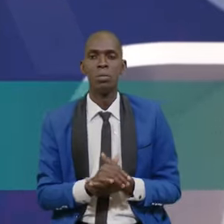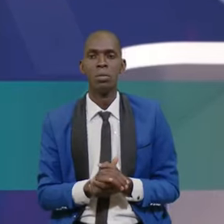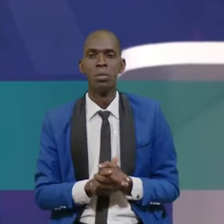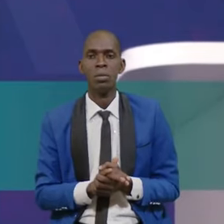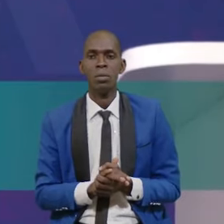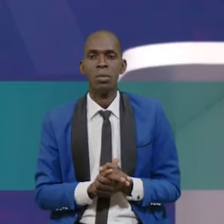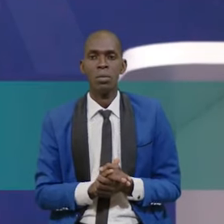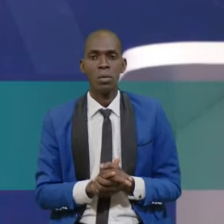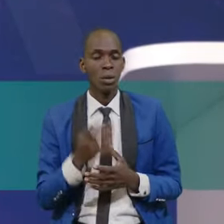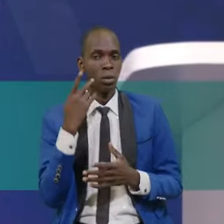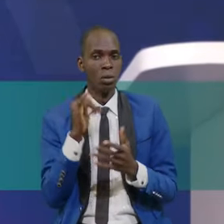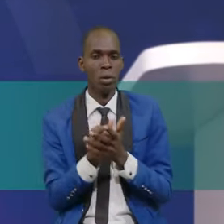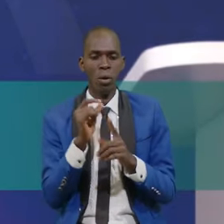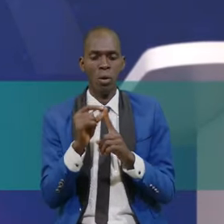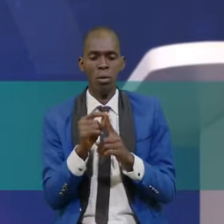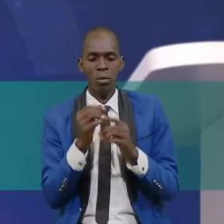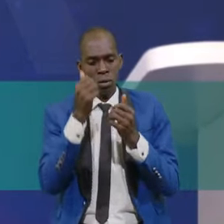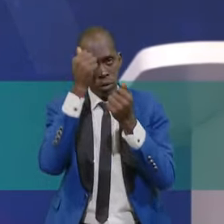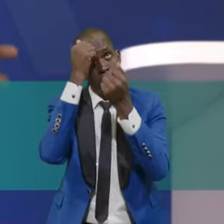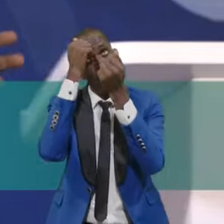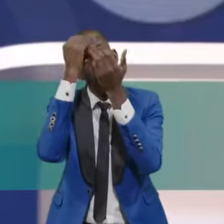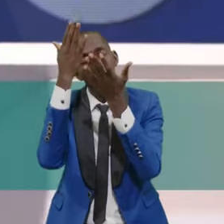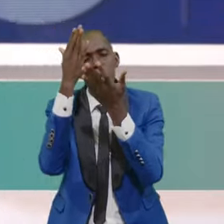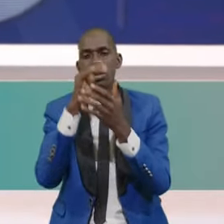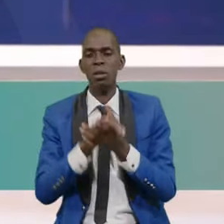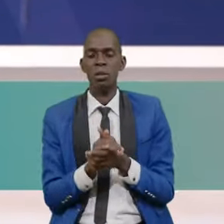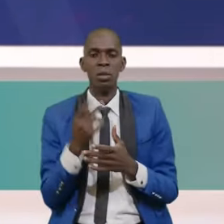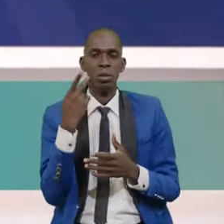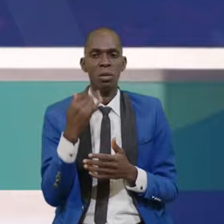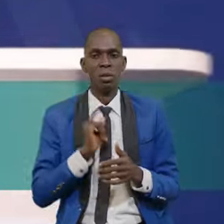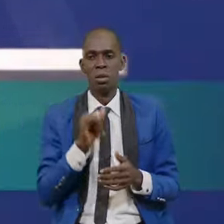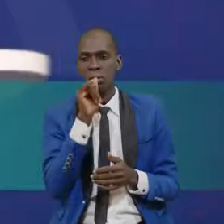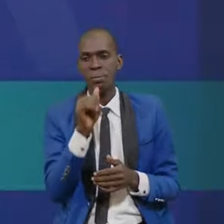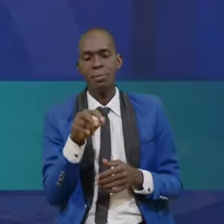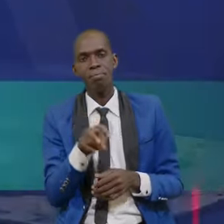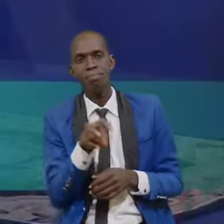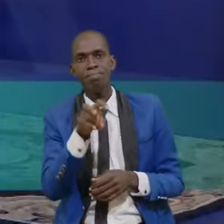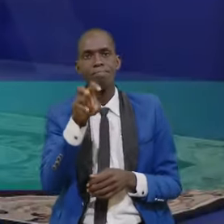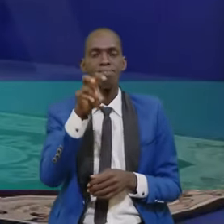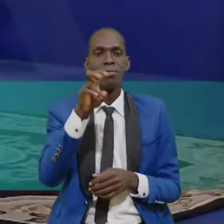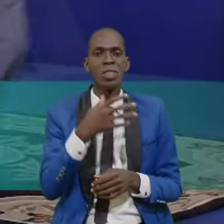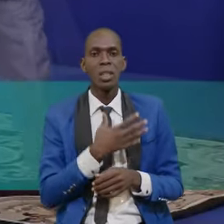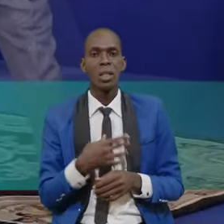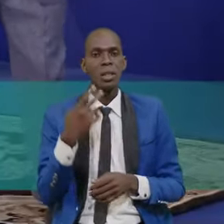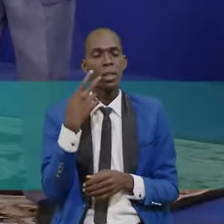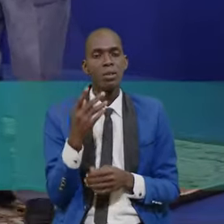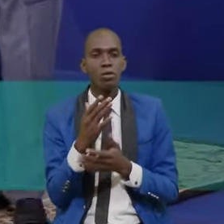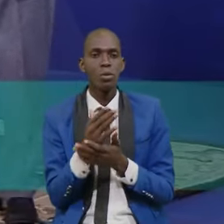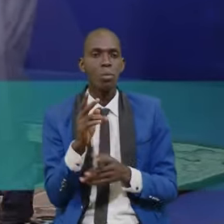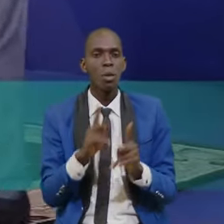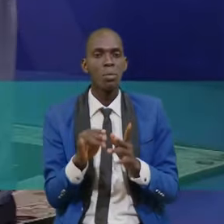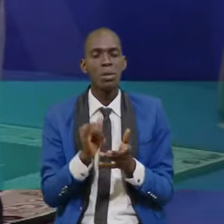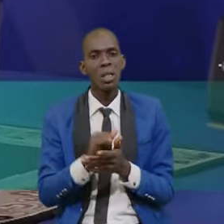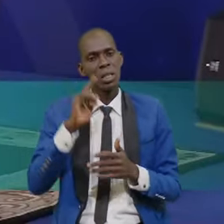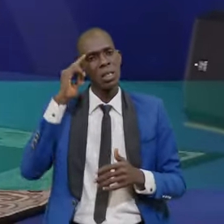Please underline the words obey him. I've been traveling around and I find there are people who think they